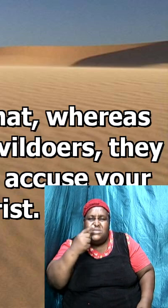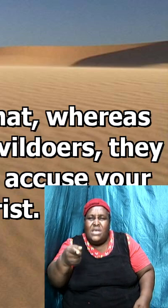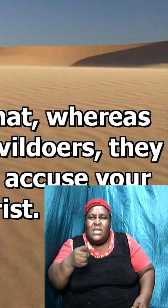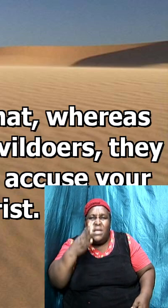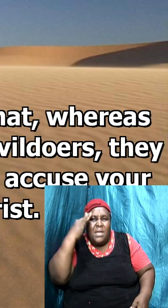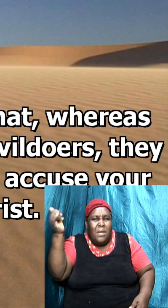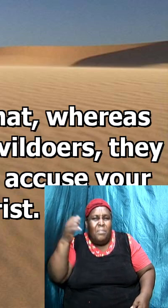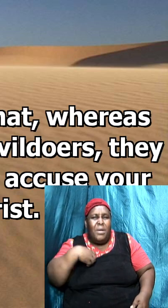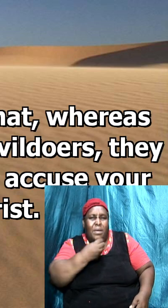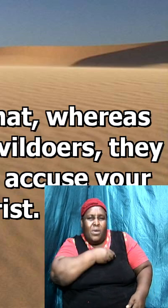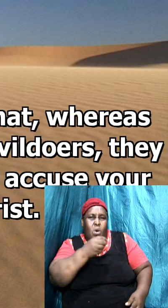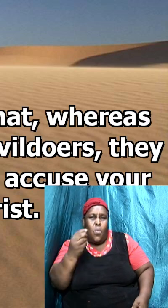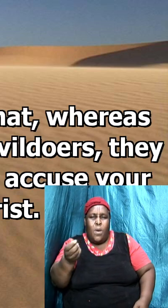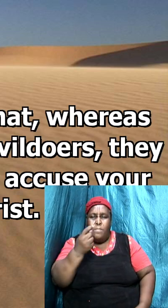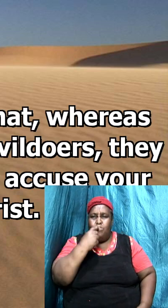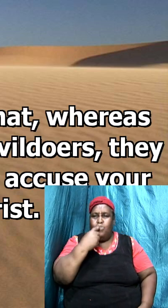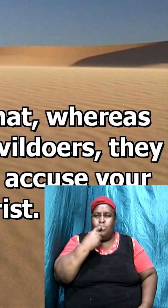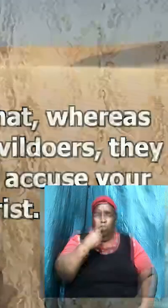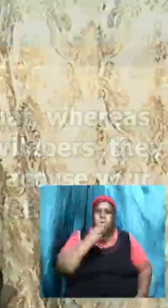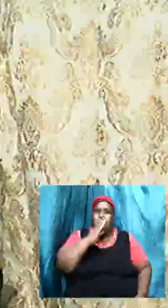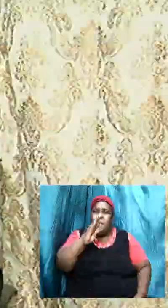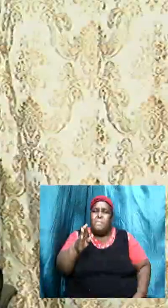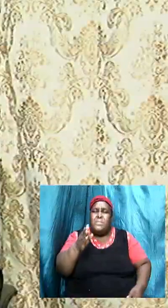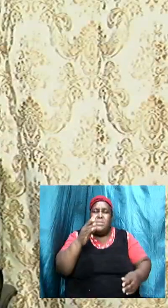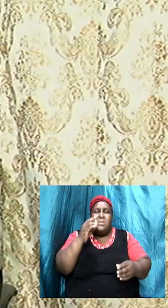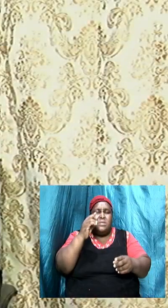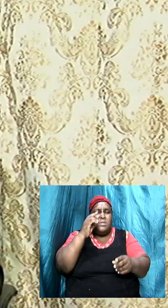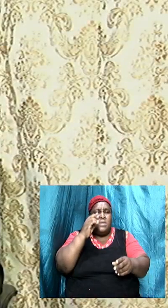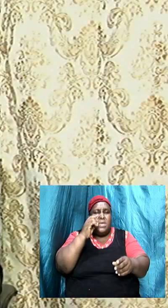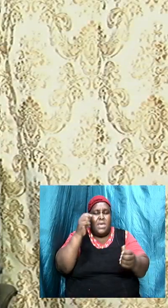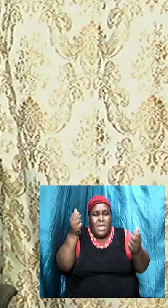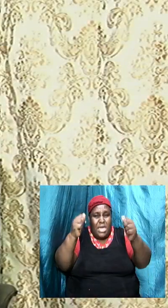to give a answer to every